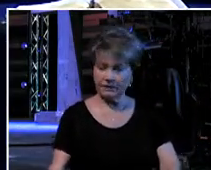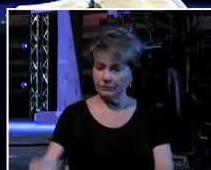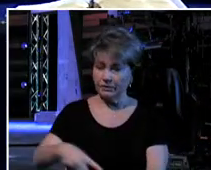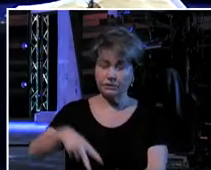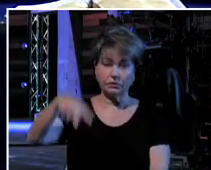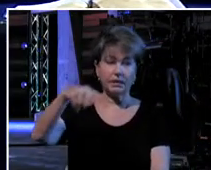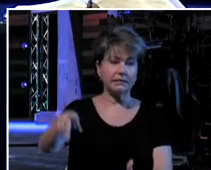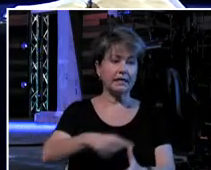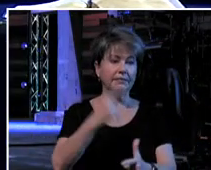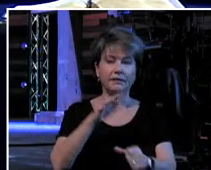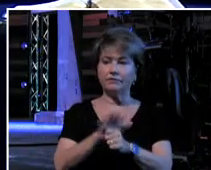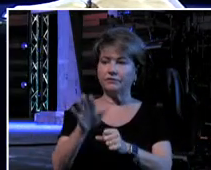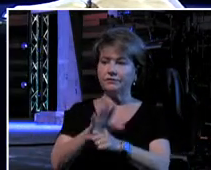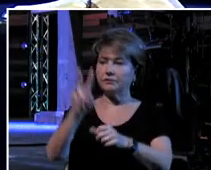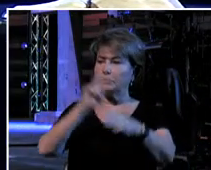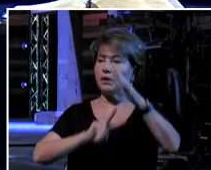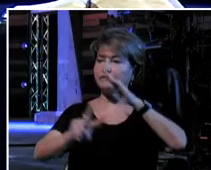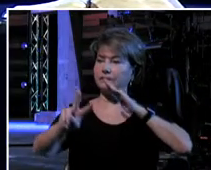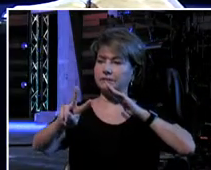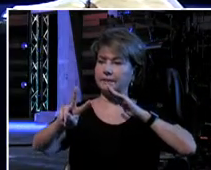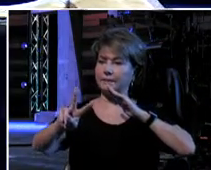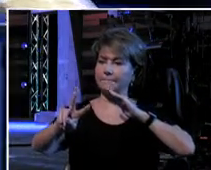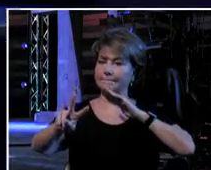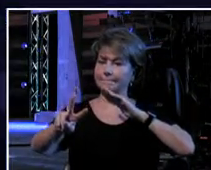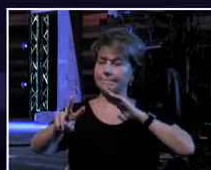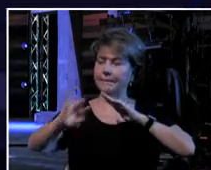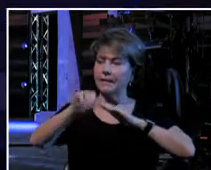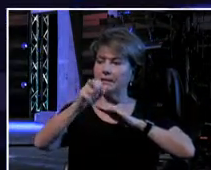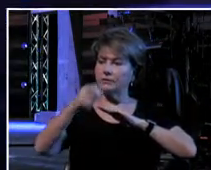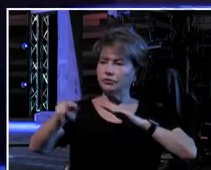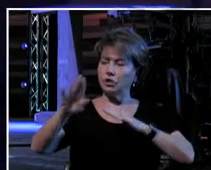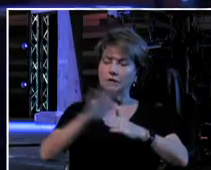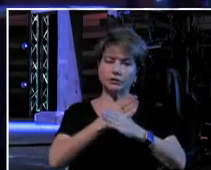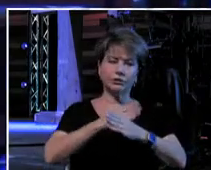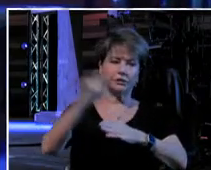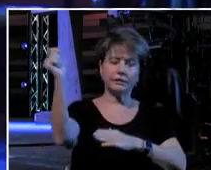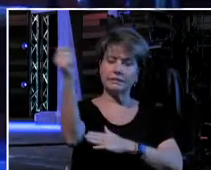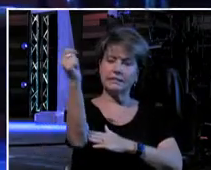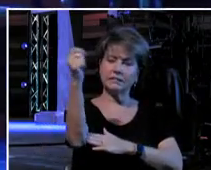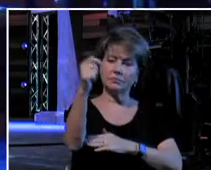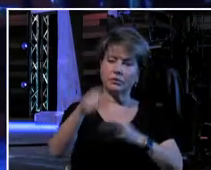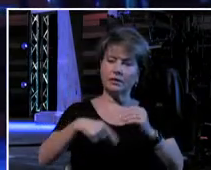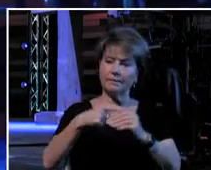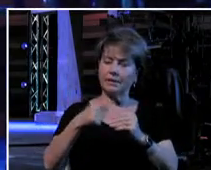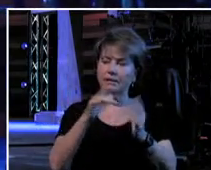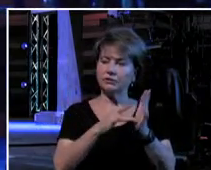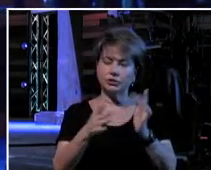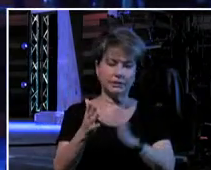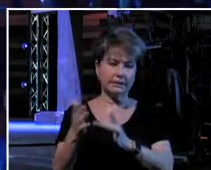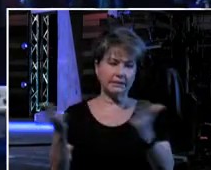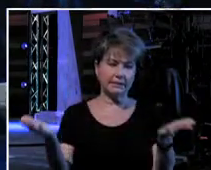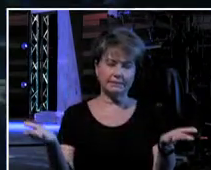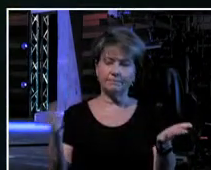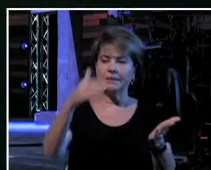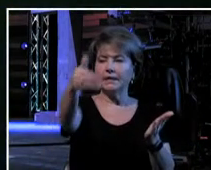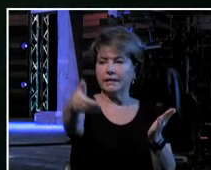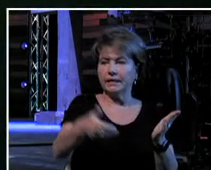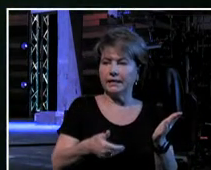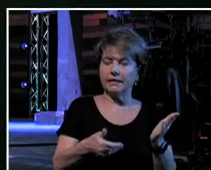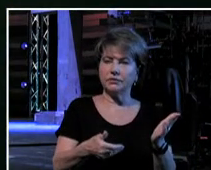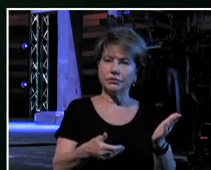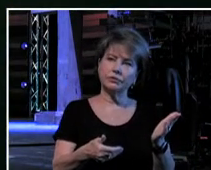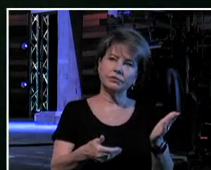you have the fulfilled promise. As John shares the testimony about Jesus, the good news about Jesus, he introduced him back